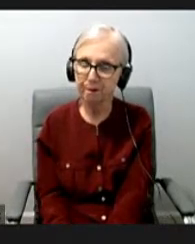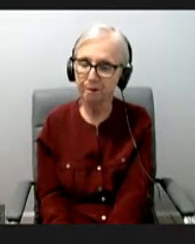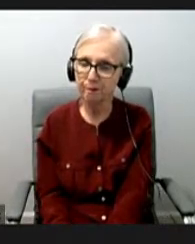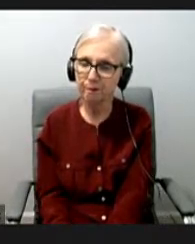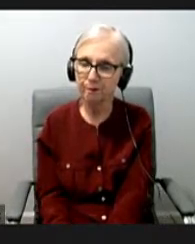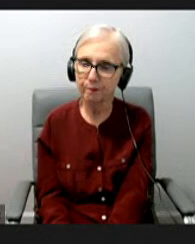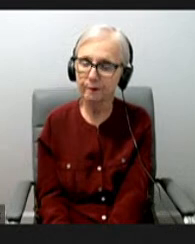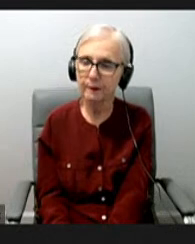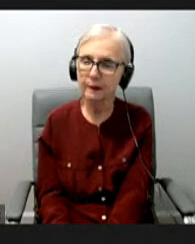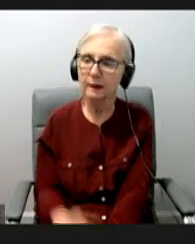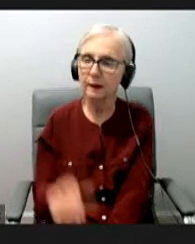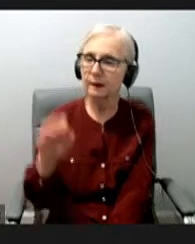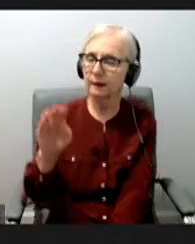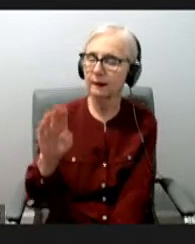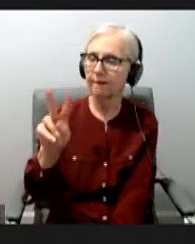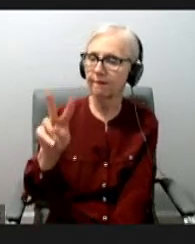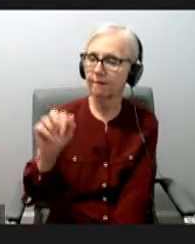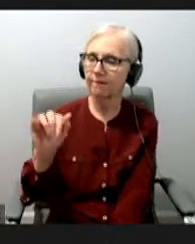All right, how about Vinny?